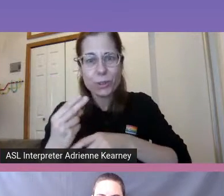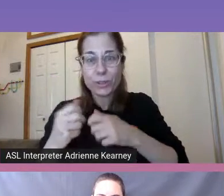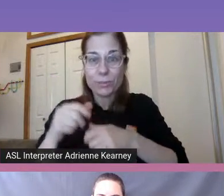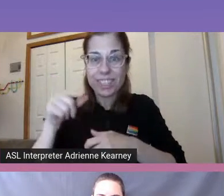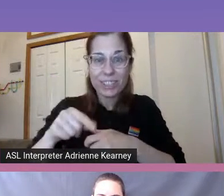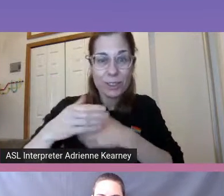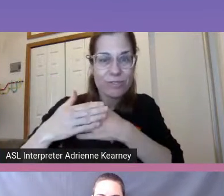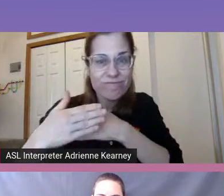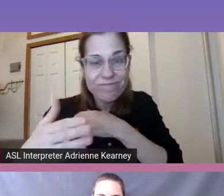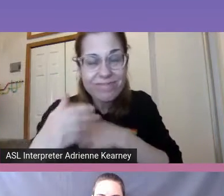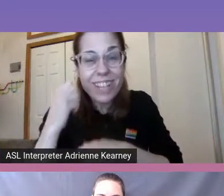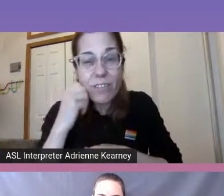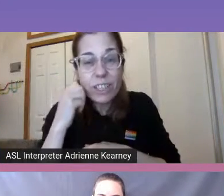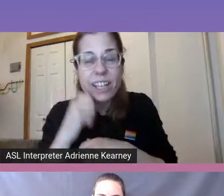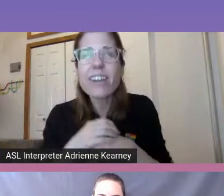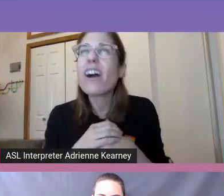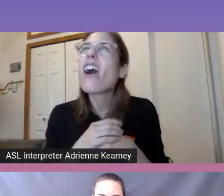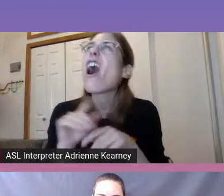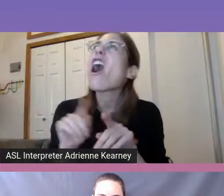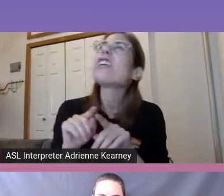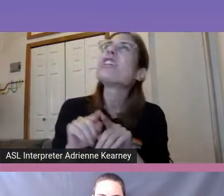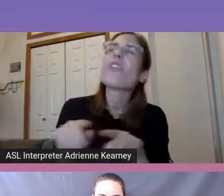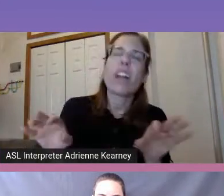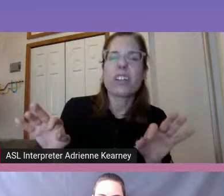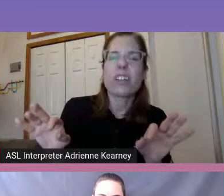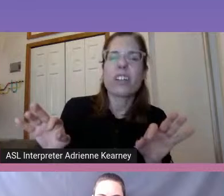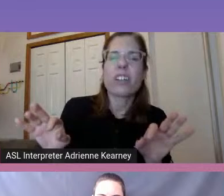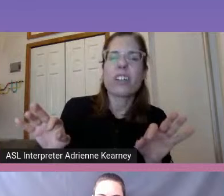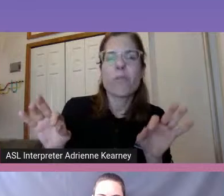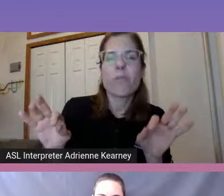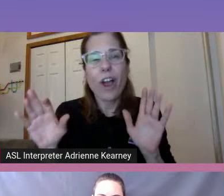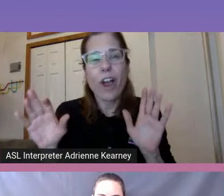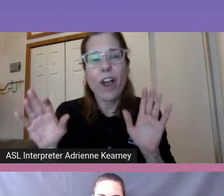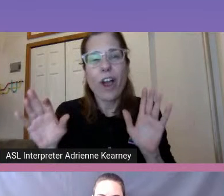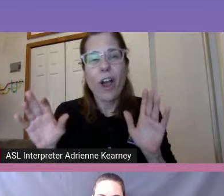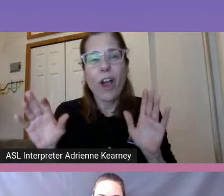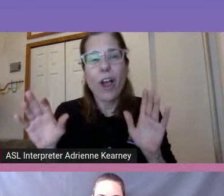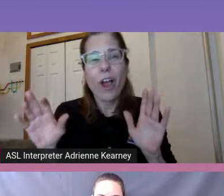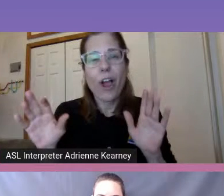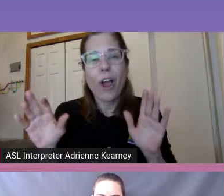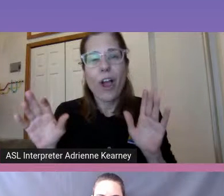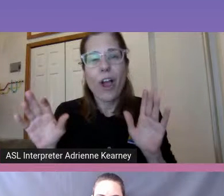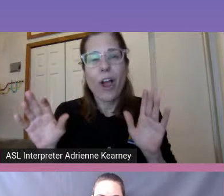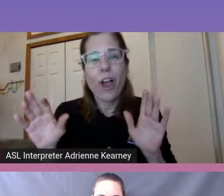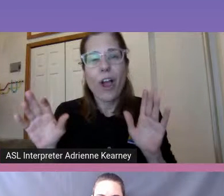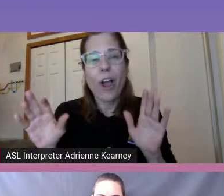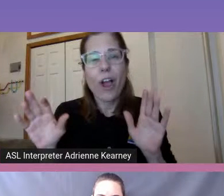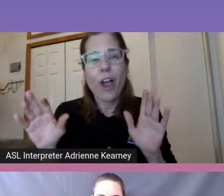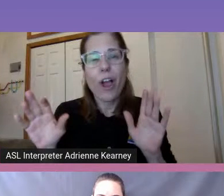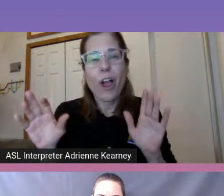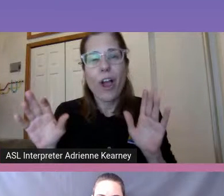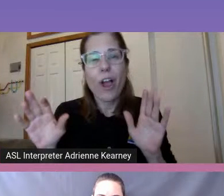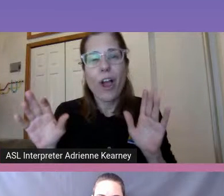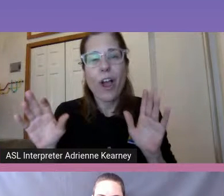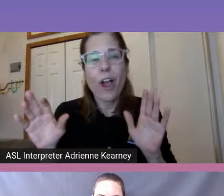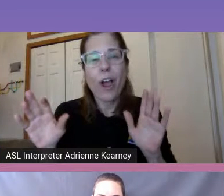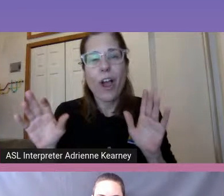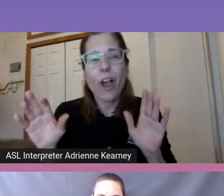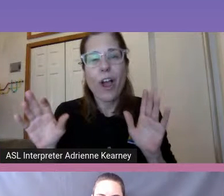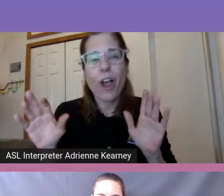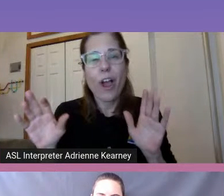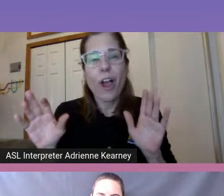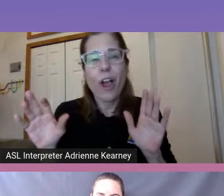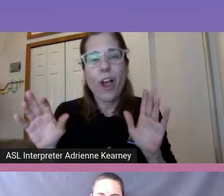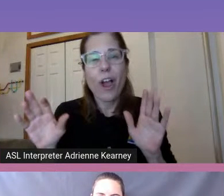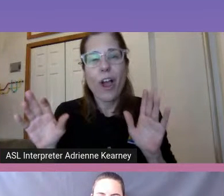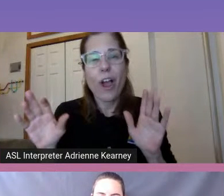kinds of like just stuff. Like we want to bring the audience on the journey with us. We don't want to like, you know, point the finger and shoot them